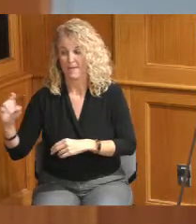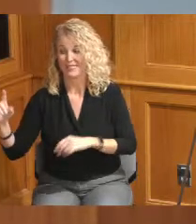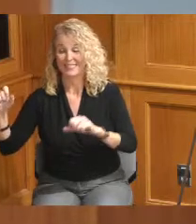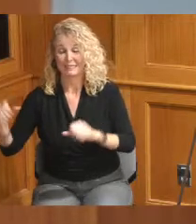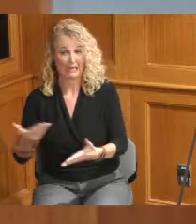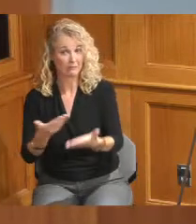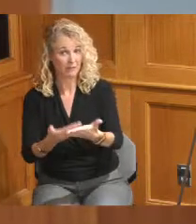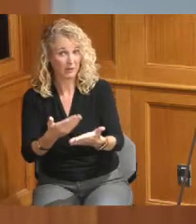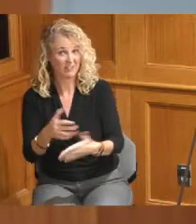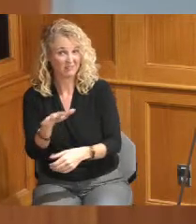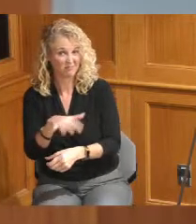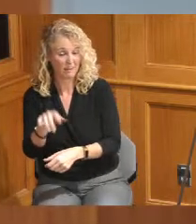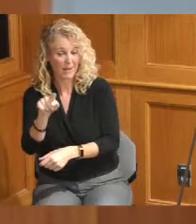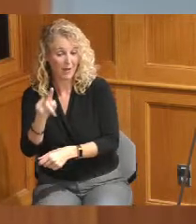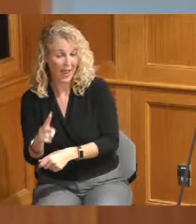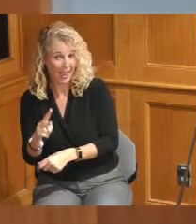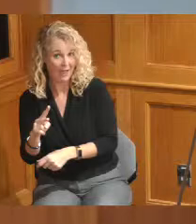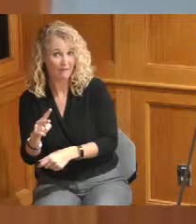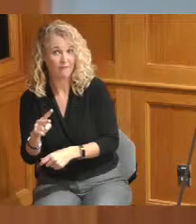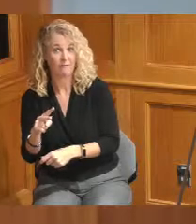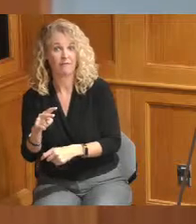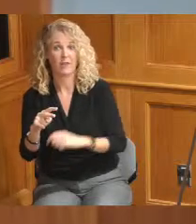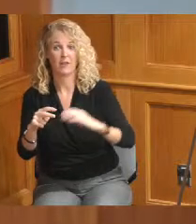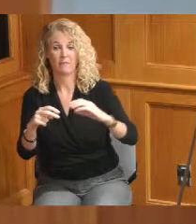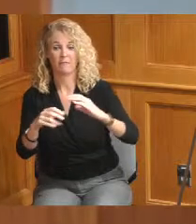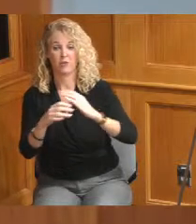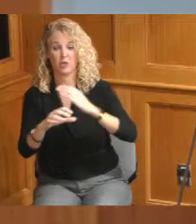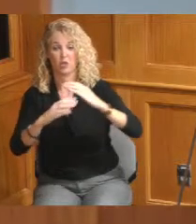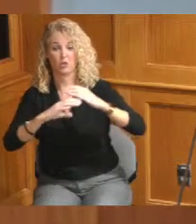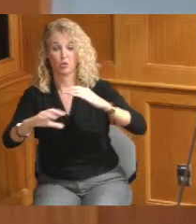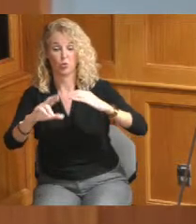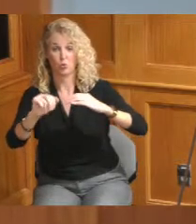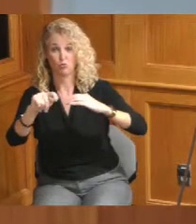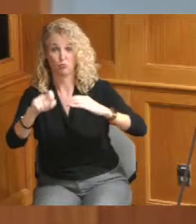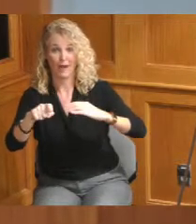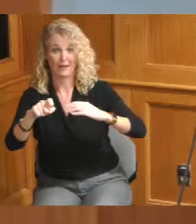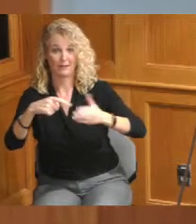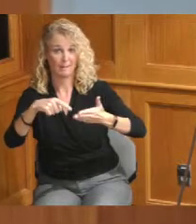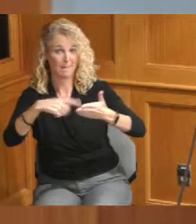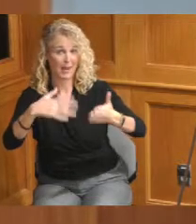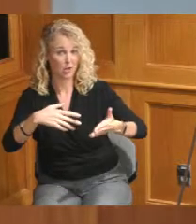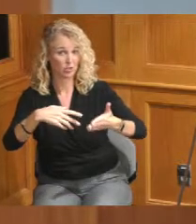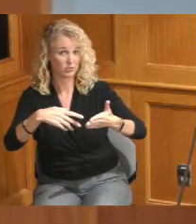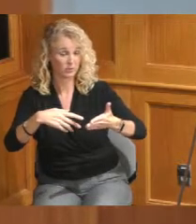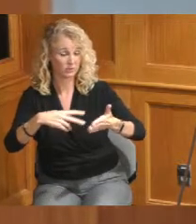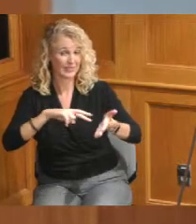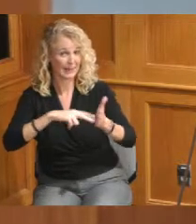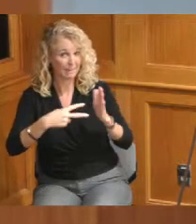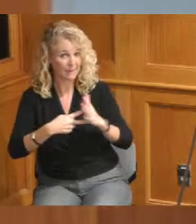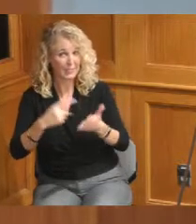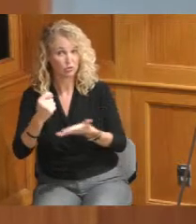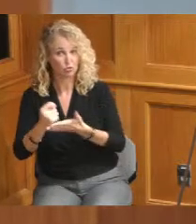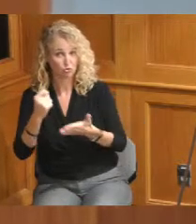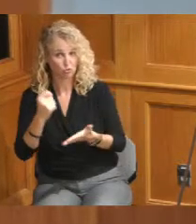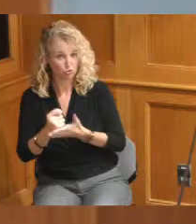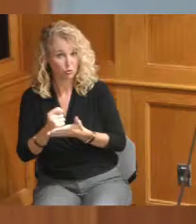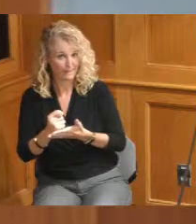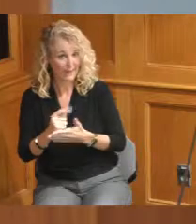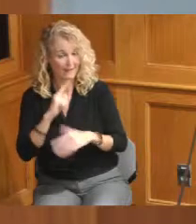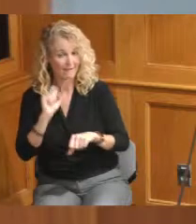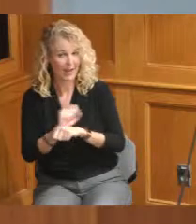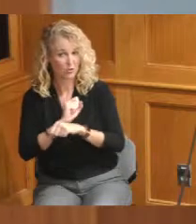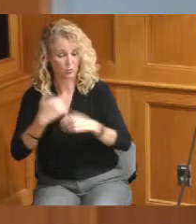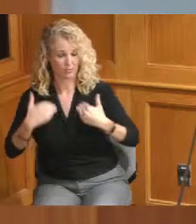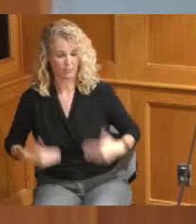that approximately half of what sewer ratepayers are paying for is treatment of sewage. And the